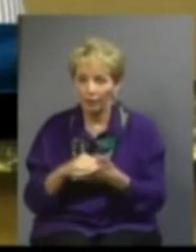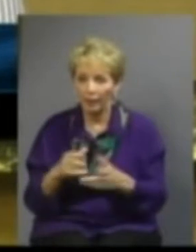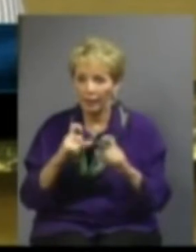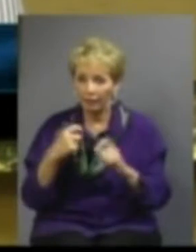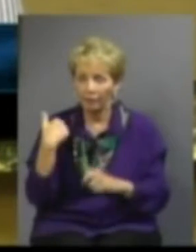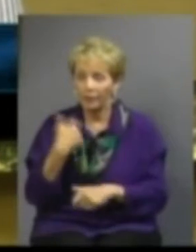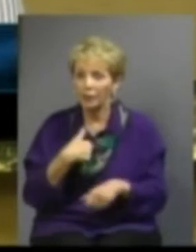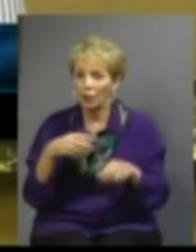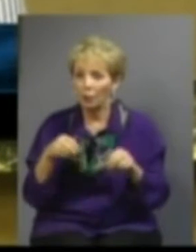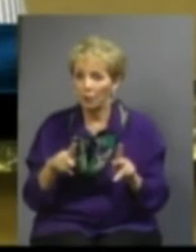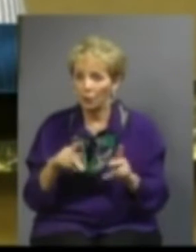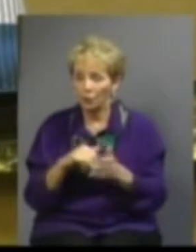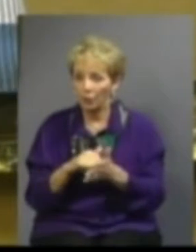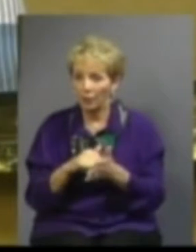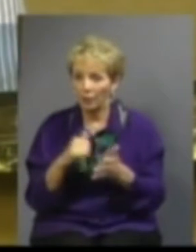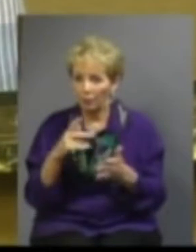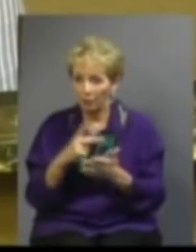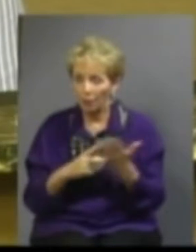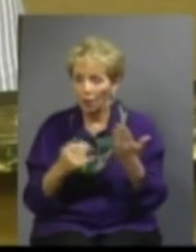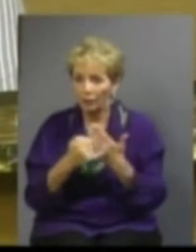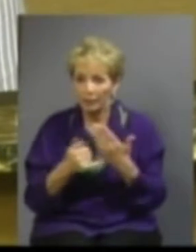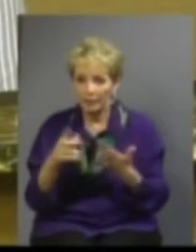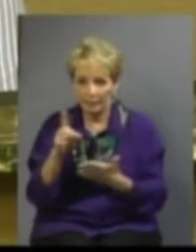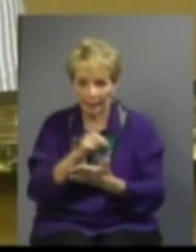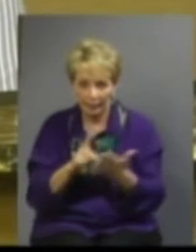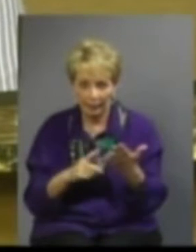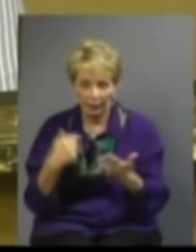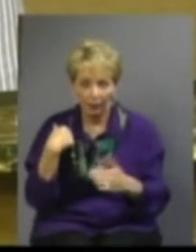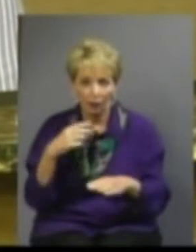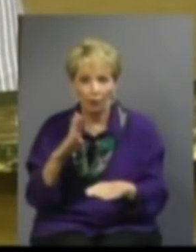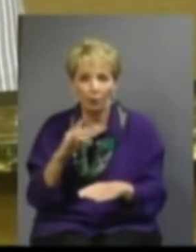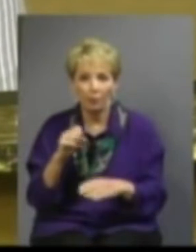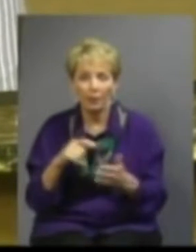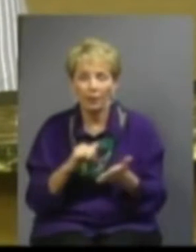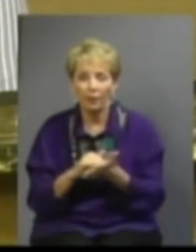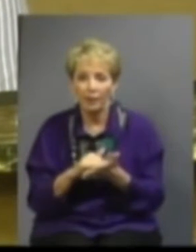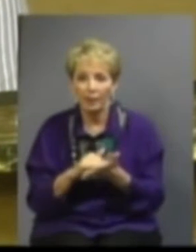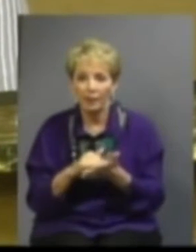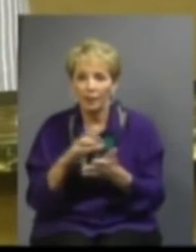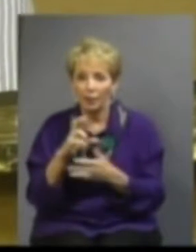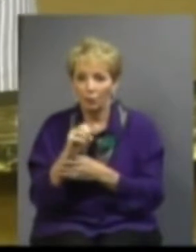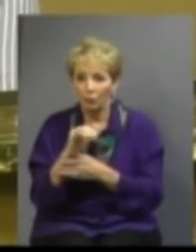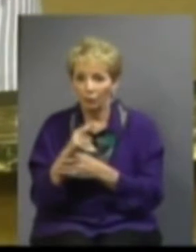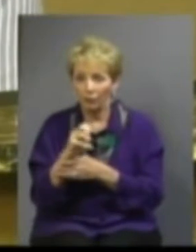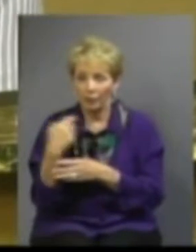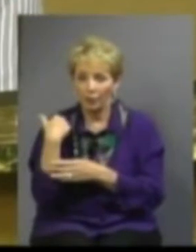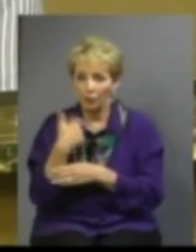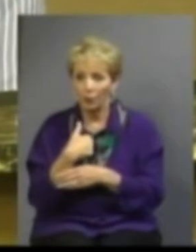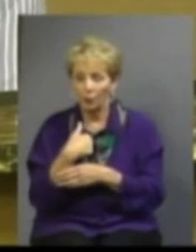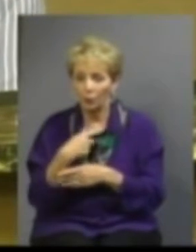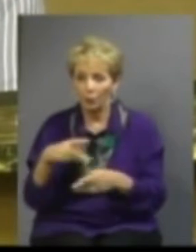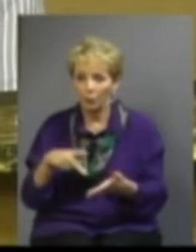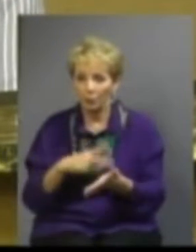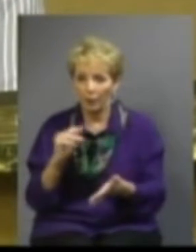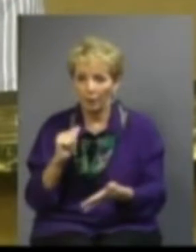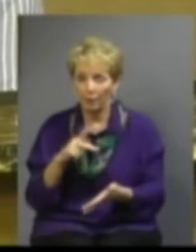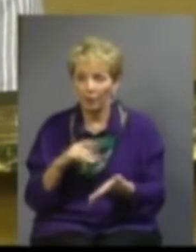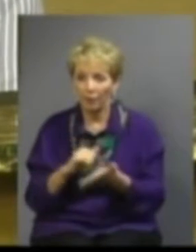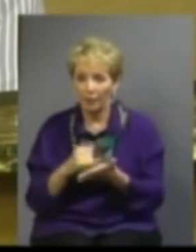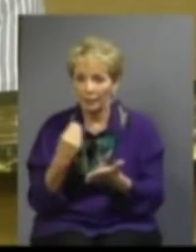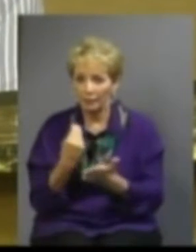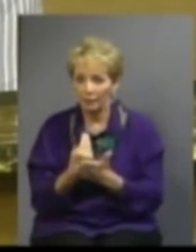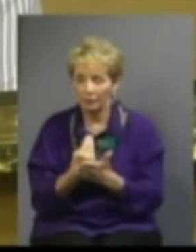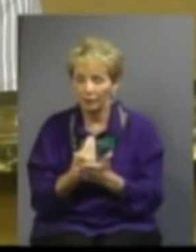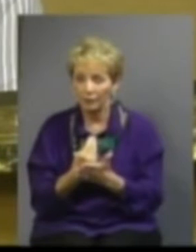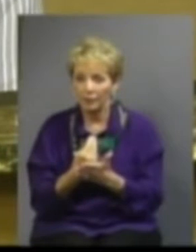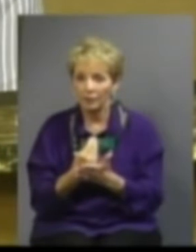the opportunity, once the project is designed, we go to bids and secure financing, we can reimburse ourselves these dollars